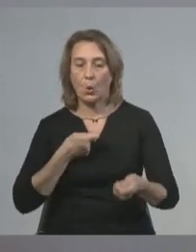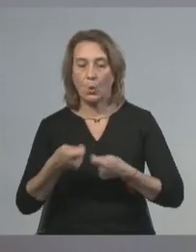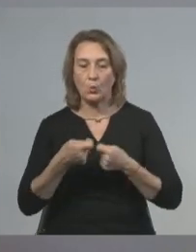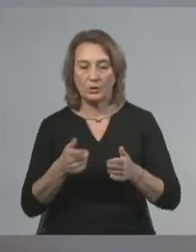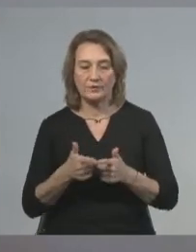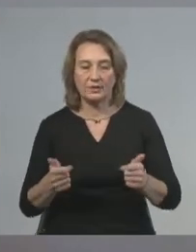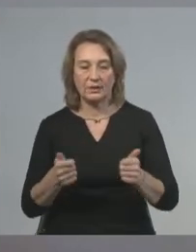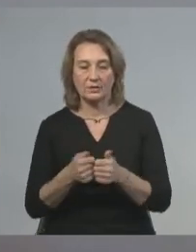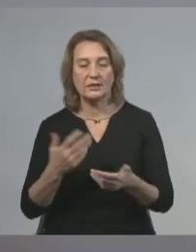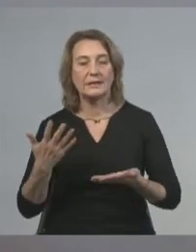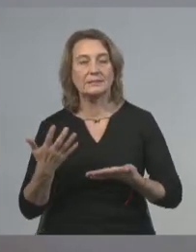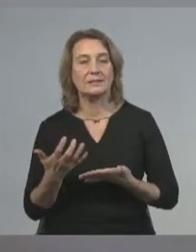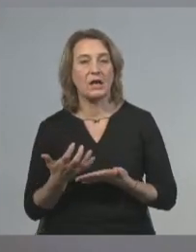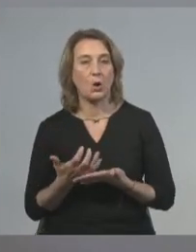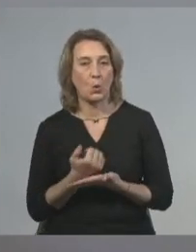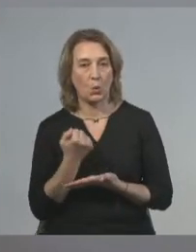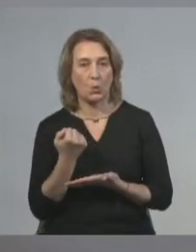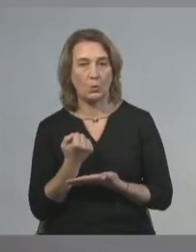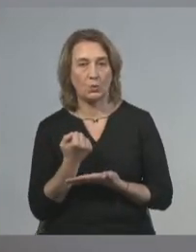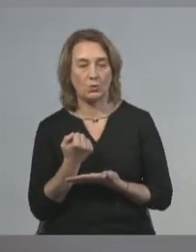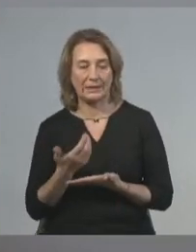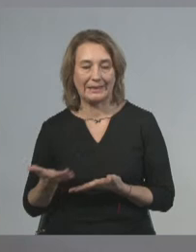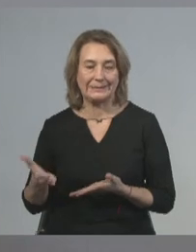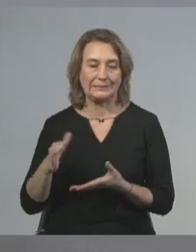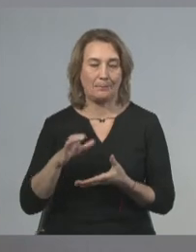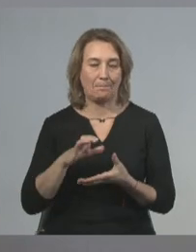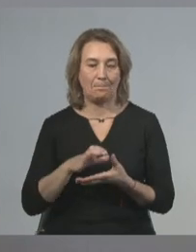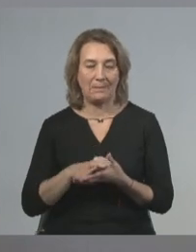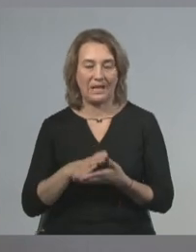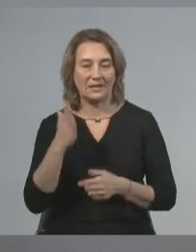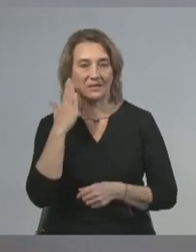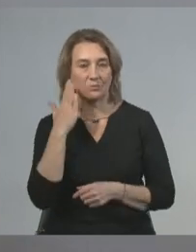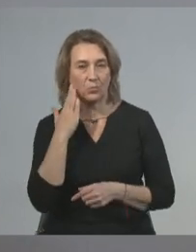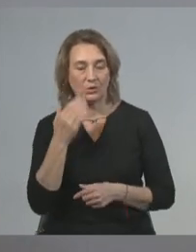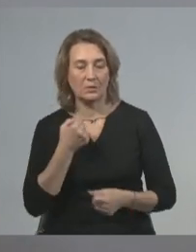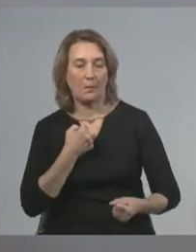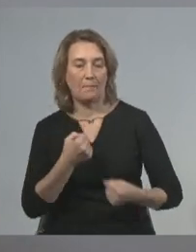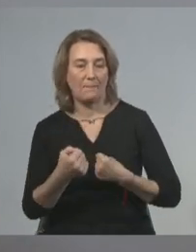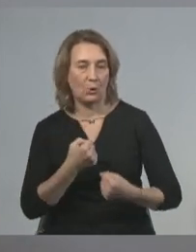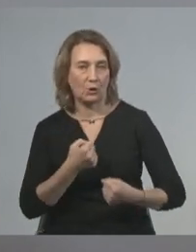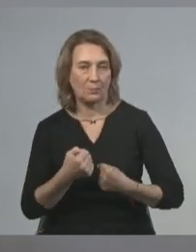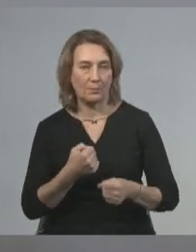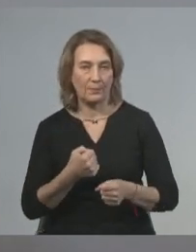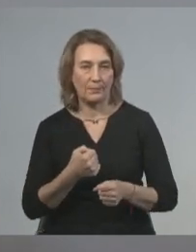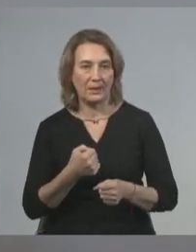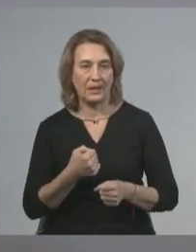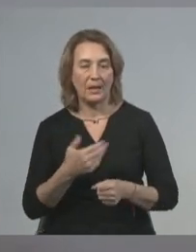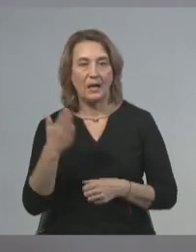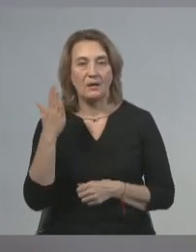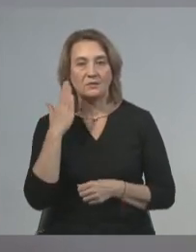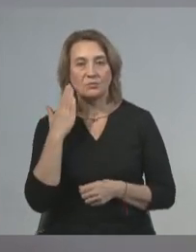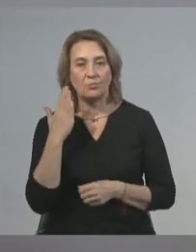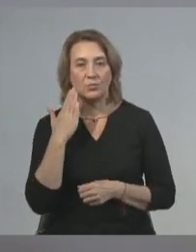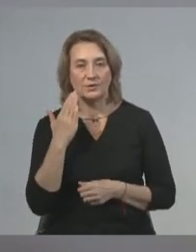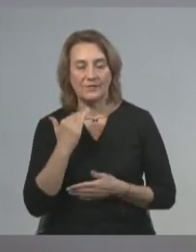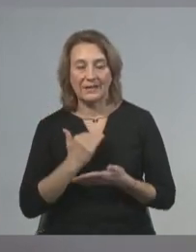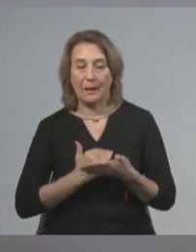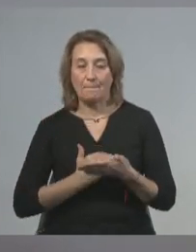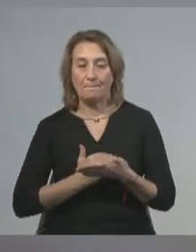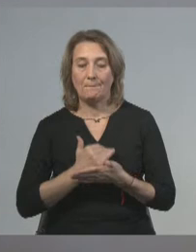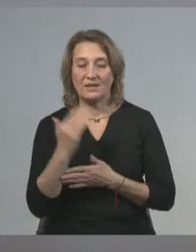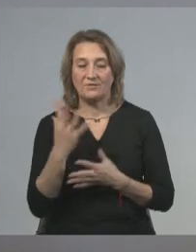niche to advocate and to increase number of good stories for uh ladies and girls